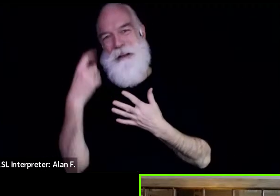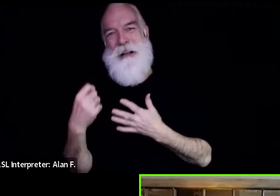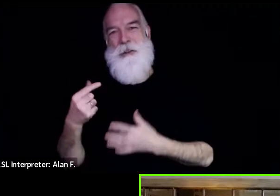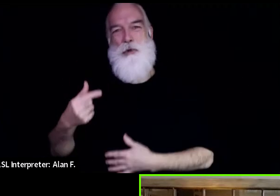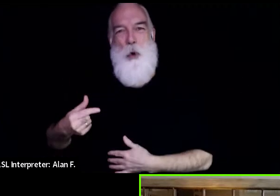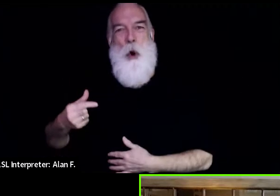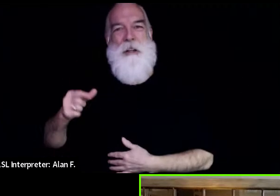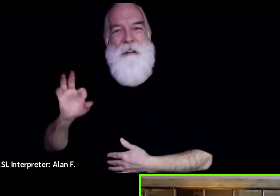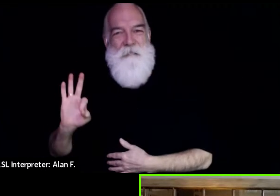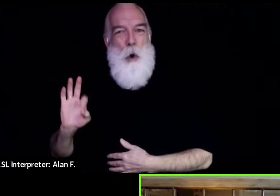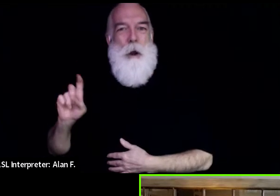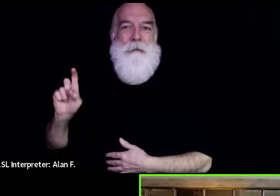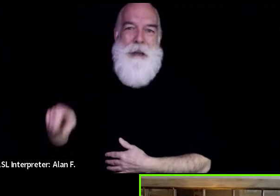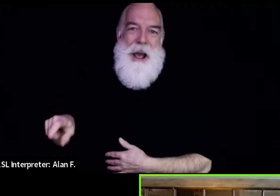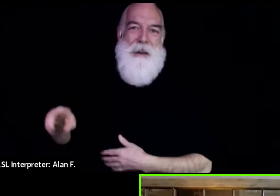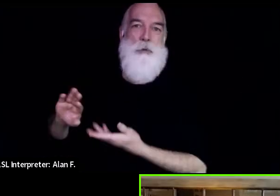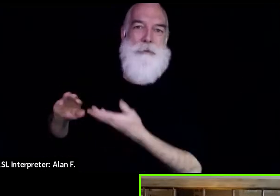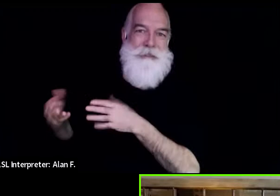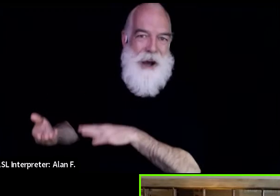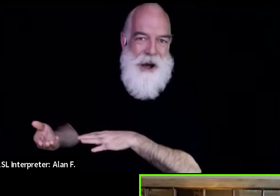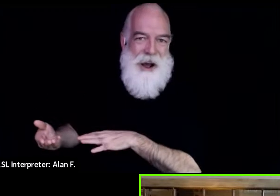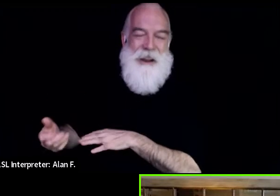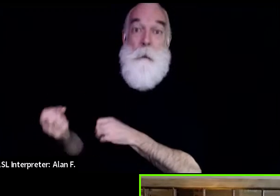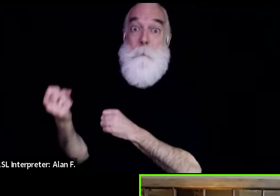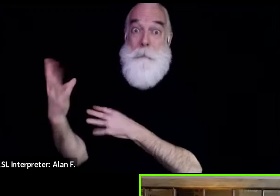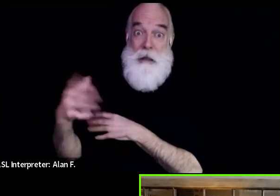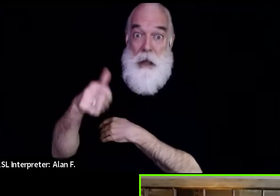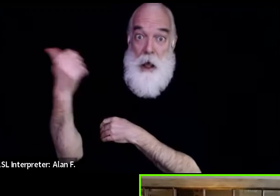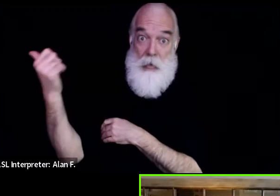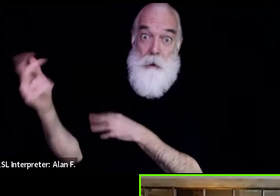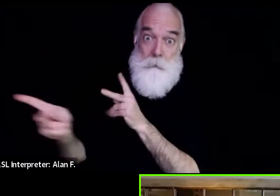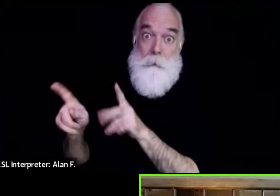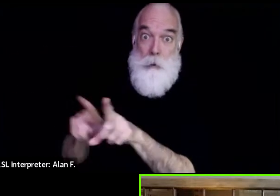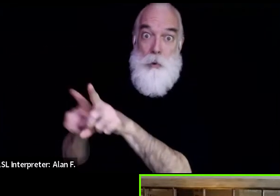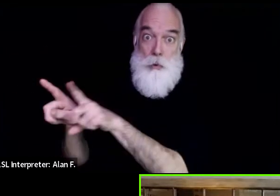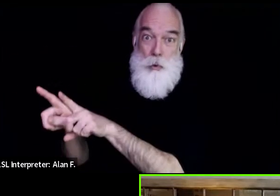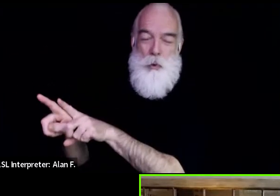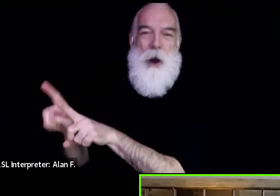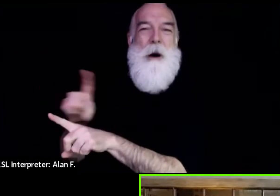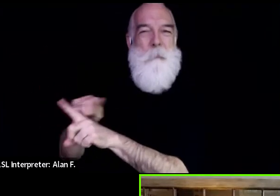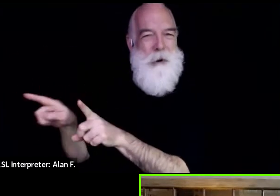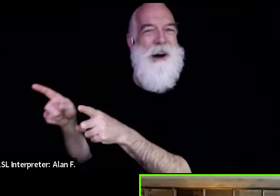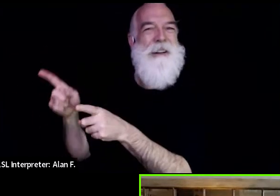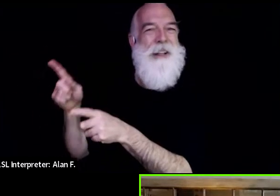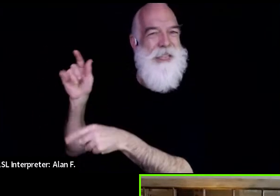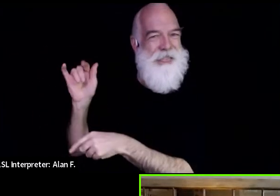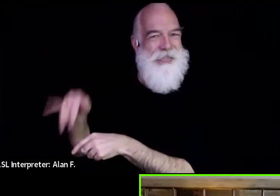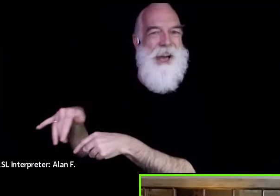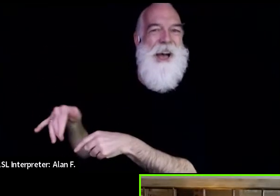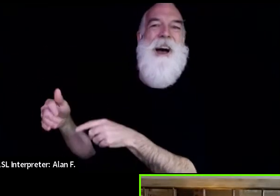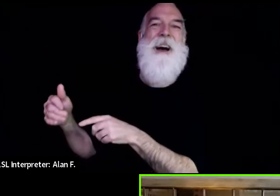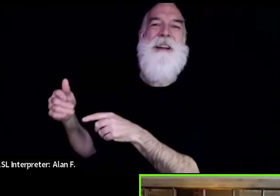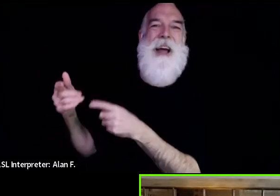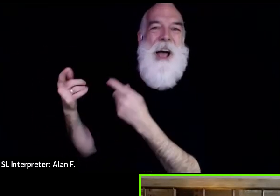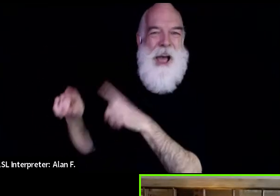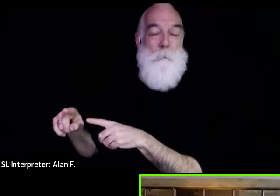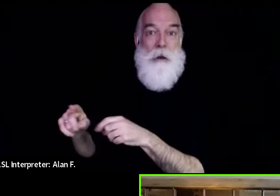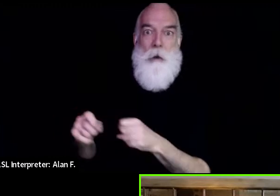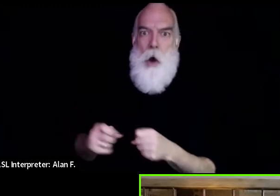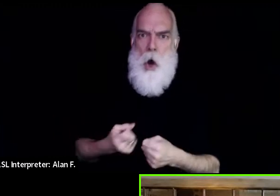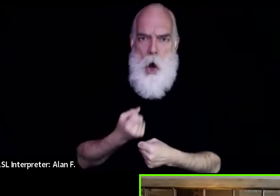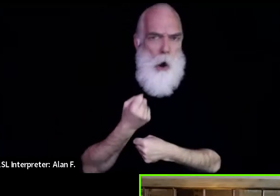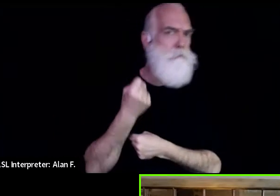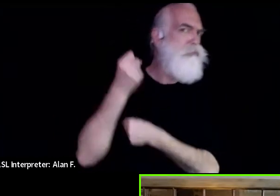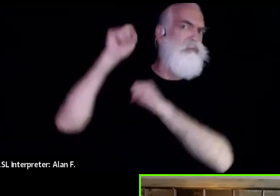George Floyd and so many others, but it was this reminder that change can and will happen in this